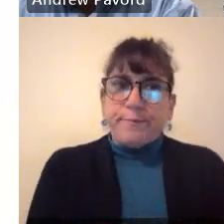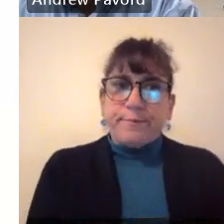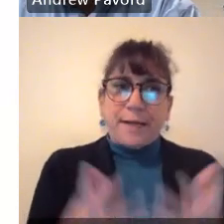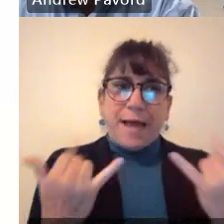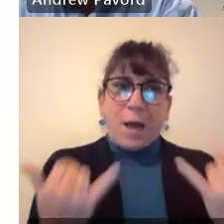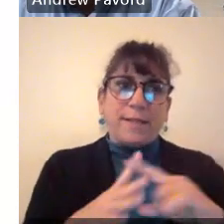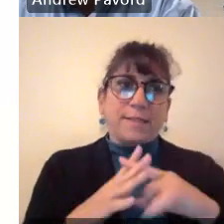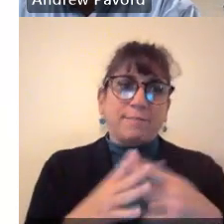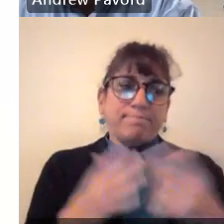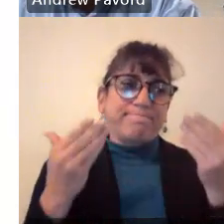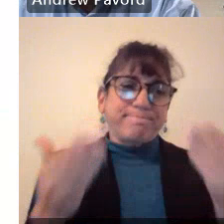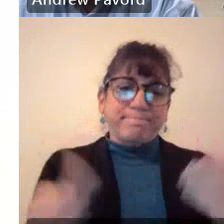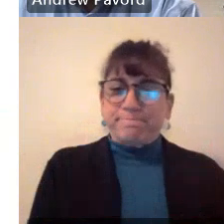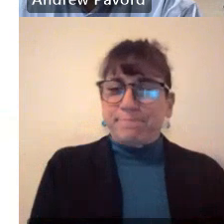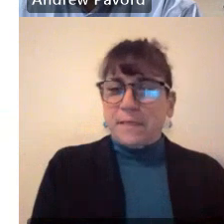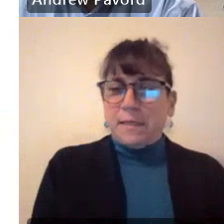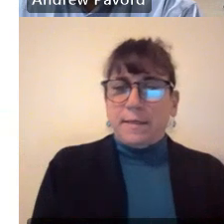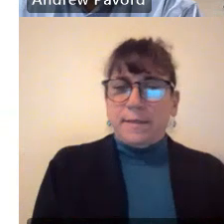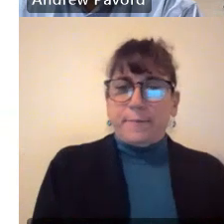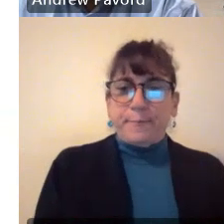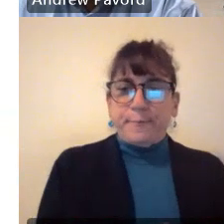off.